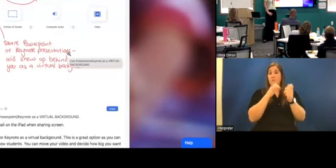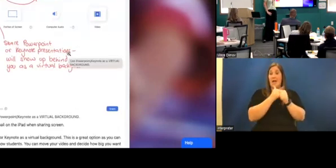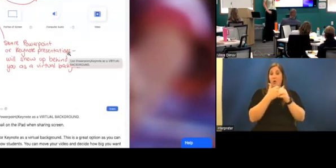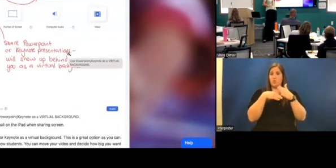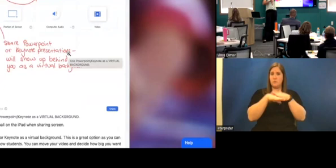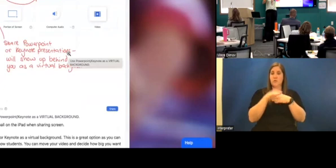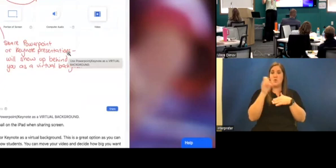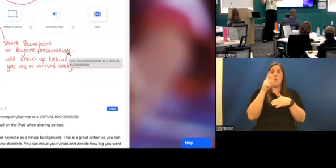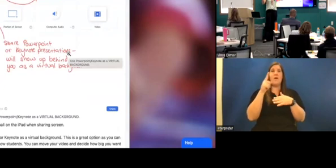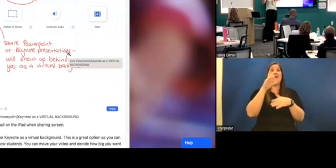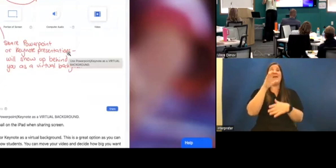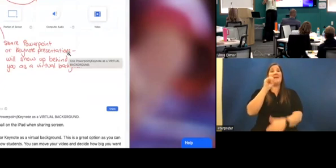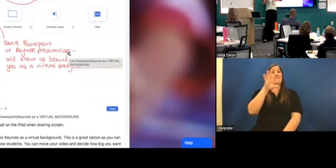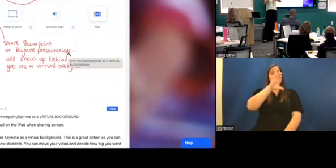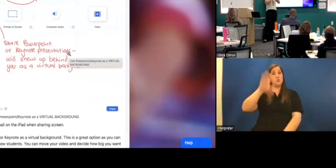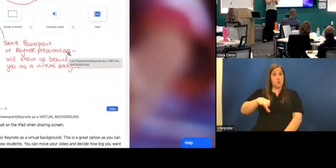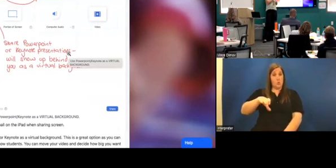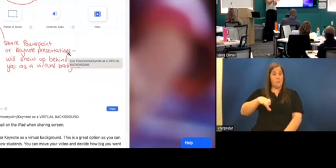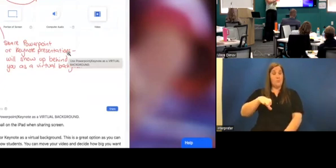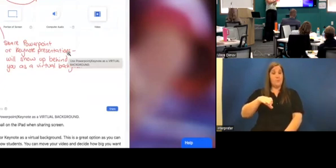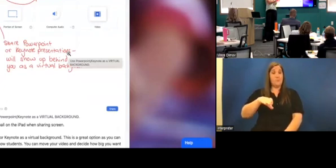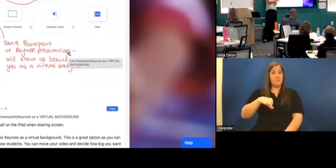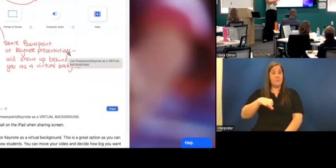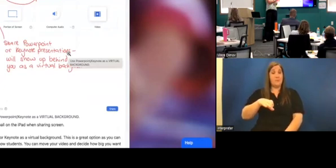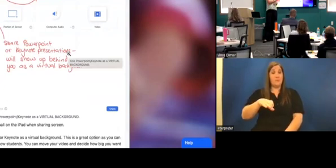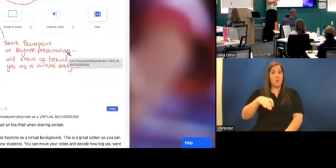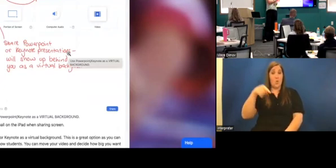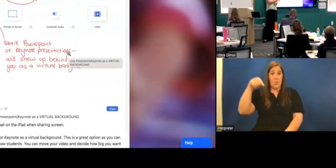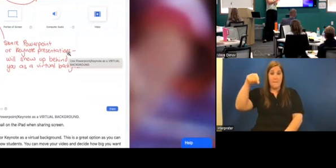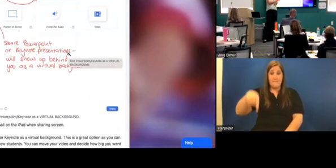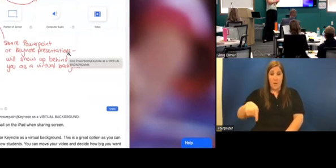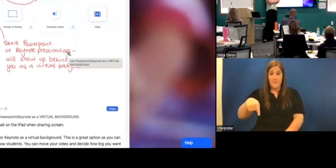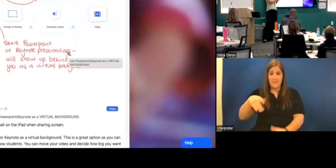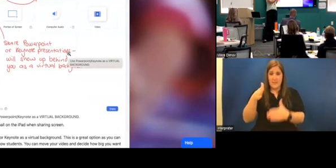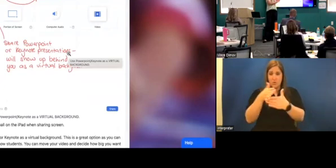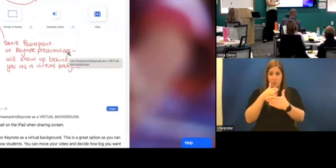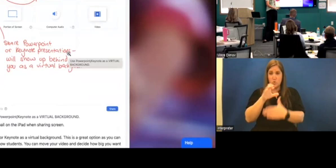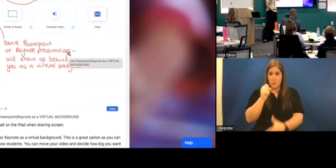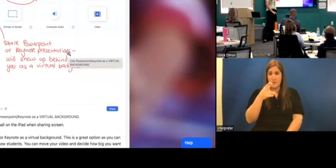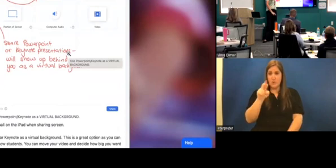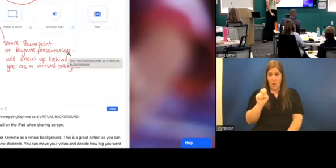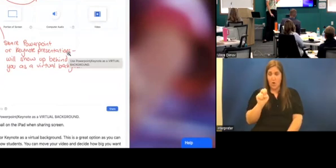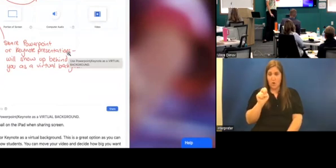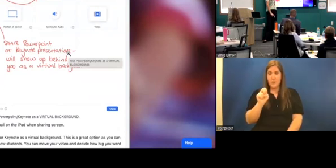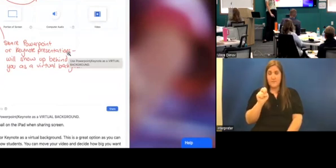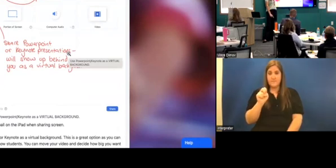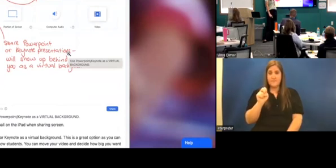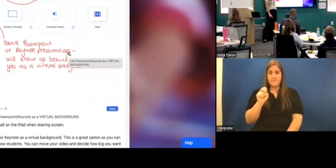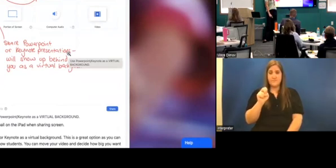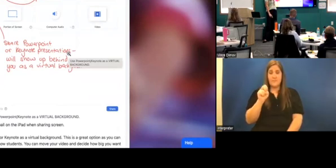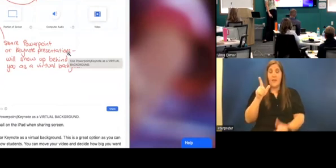the bottom, when you're in Zoom, just the normal Zoom that everybody has, you go to that bottom screen share button and you push that and this menu comes